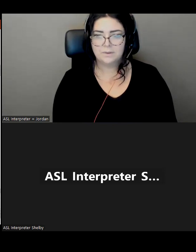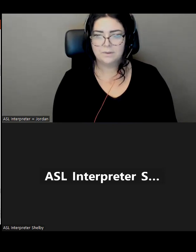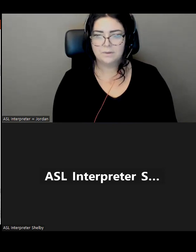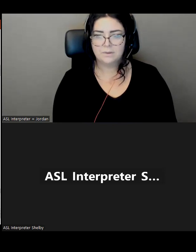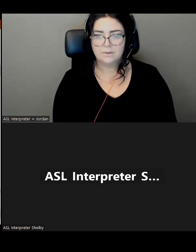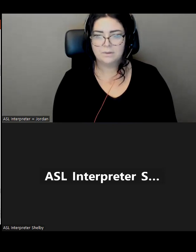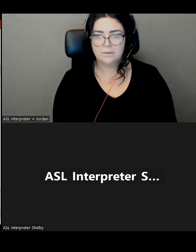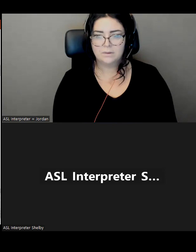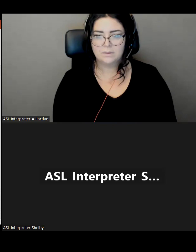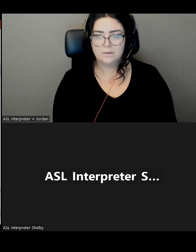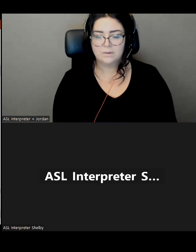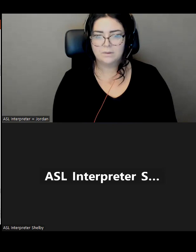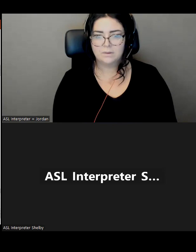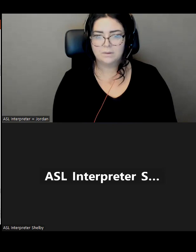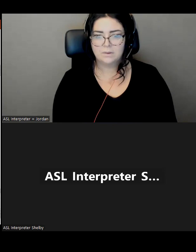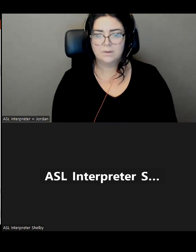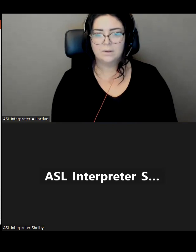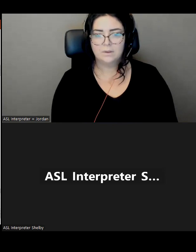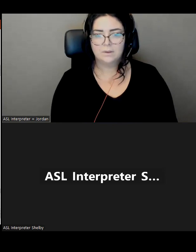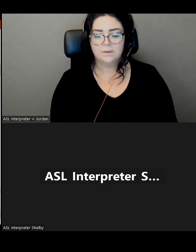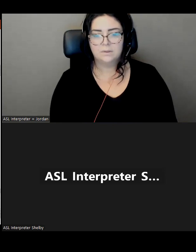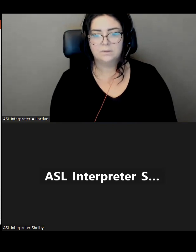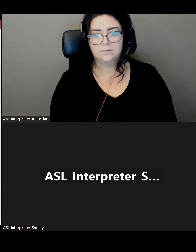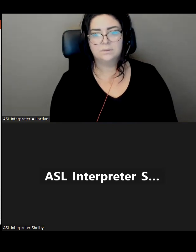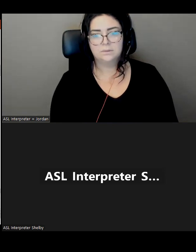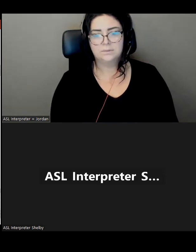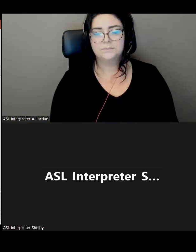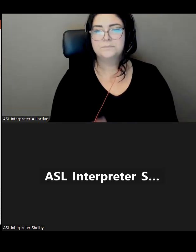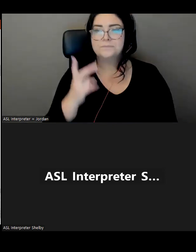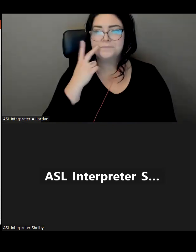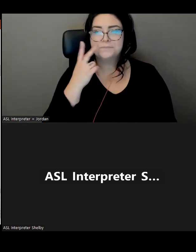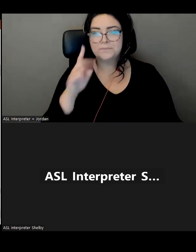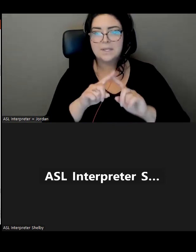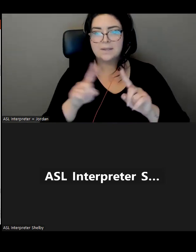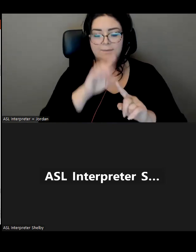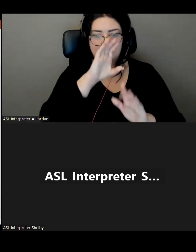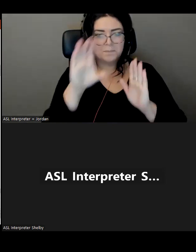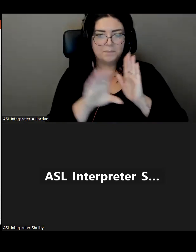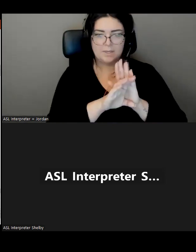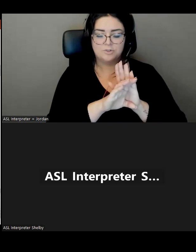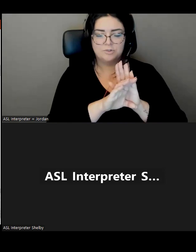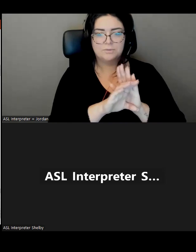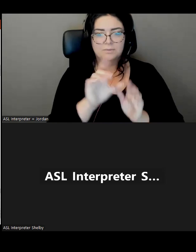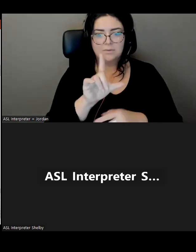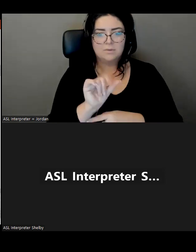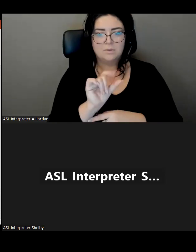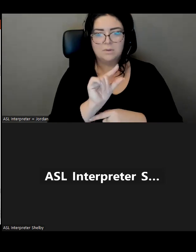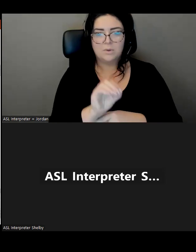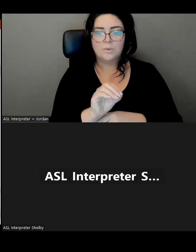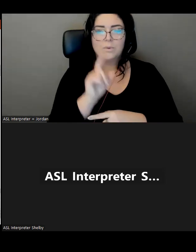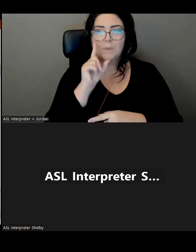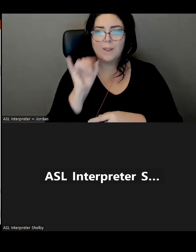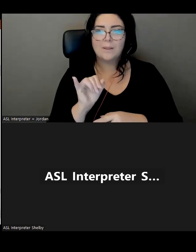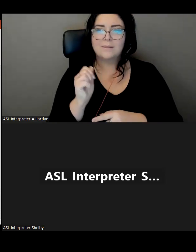from folks in the regions. They're all a little unique, and I think we've all agreed that we want to keep